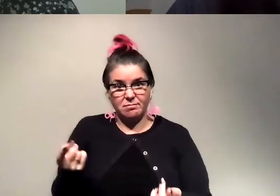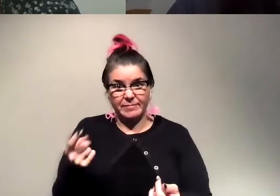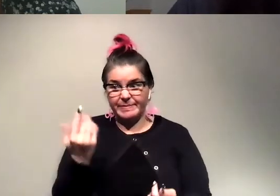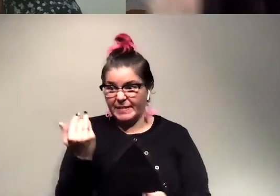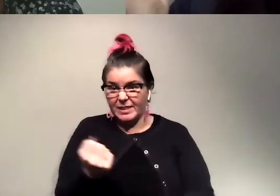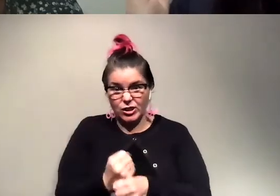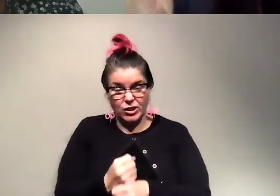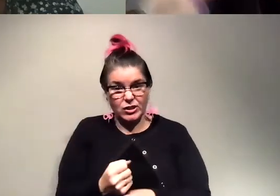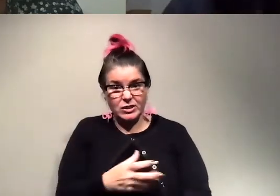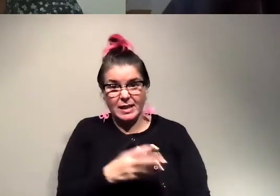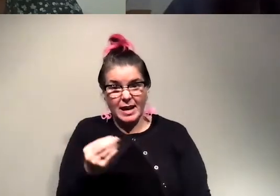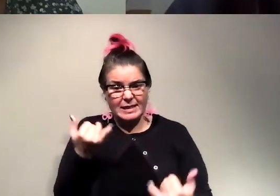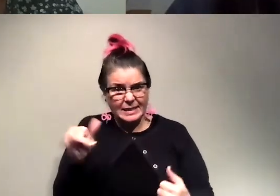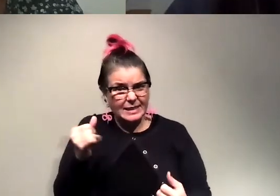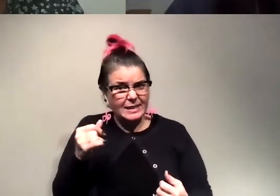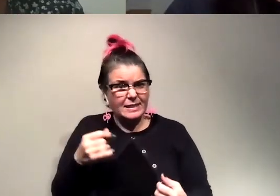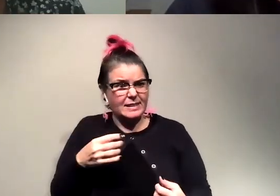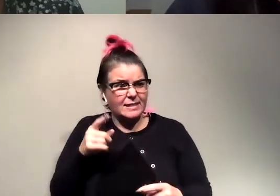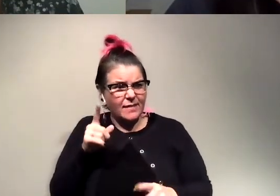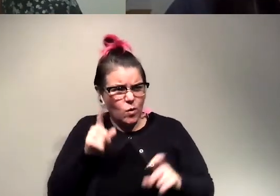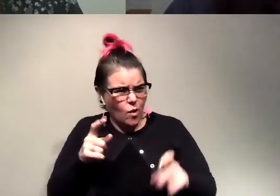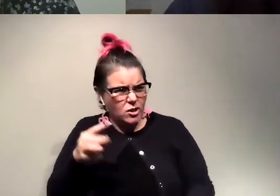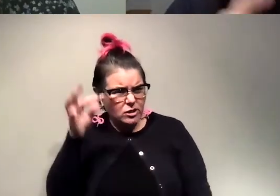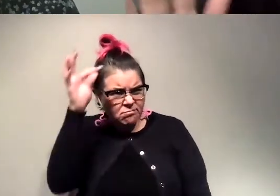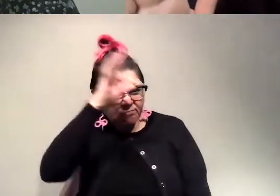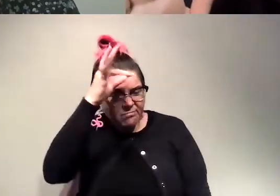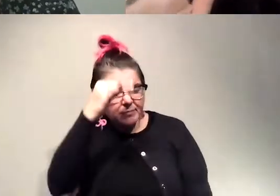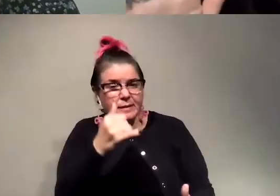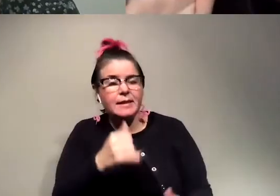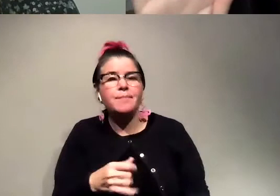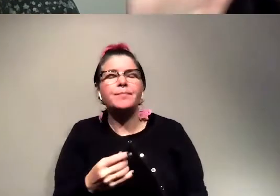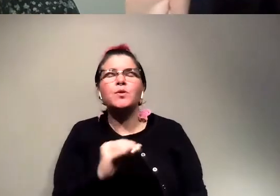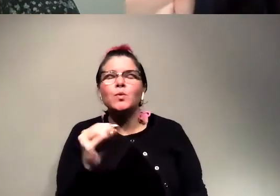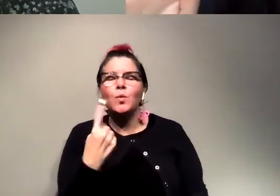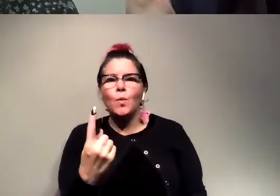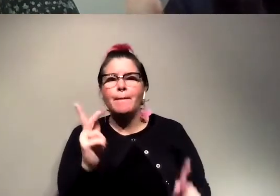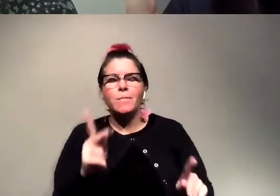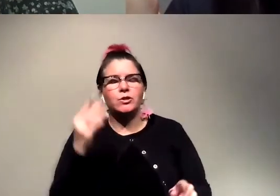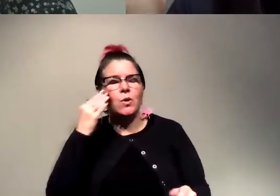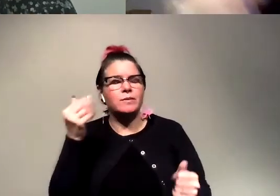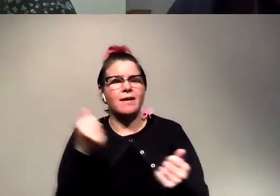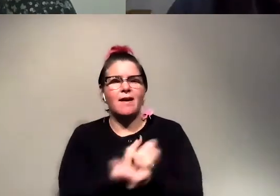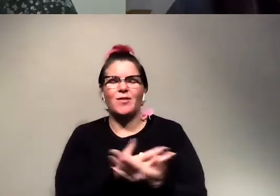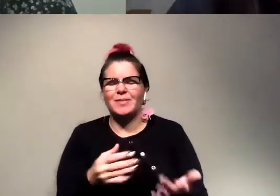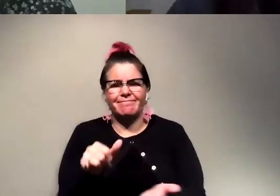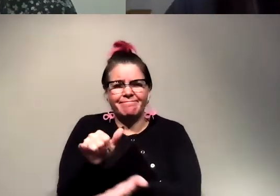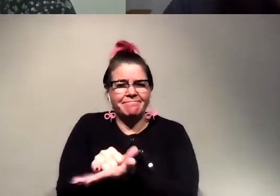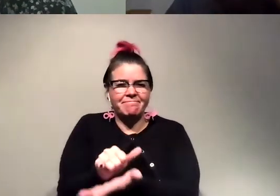years, and there's still questions that I don't know either. We just like, no one person knows everything. It's just not possible.